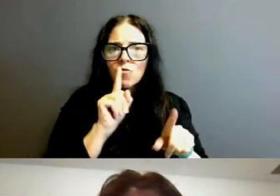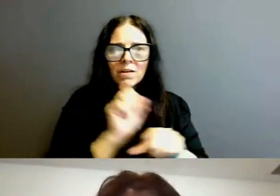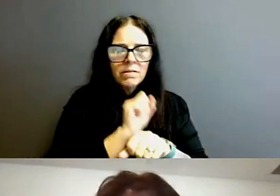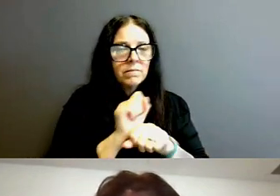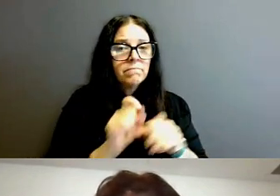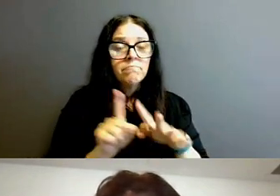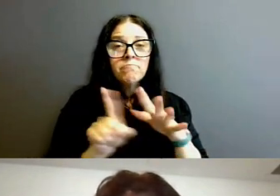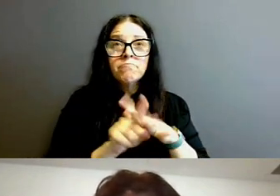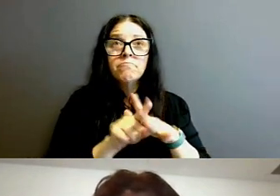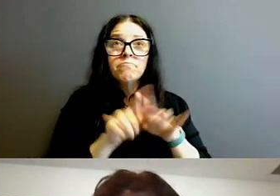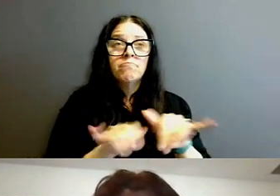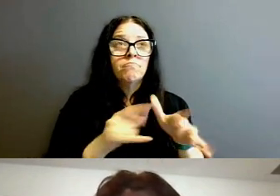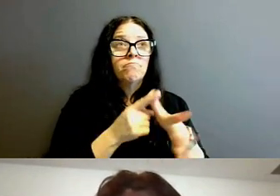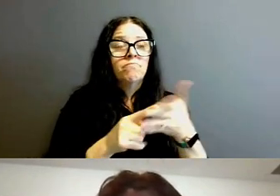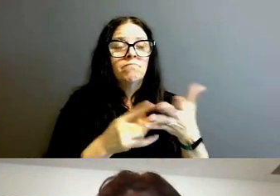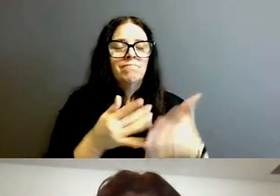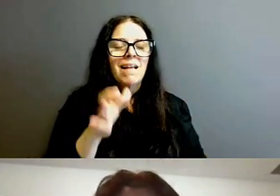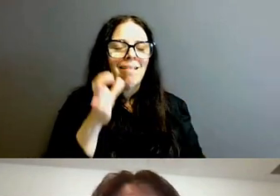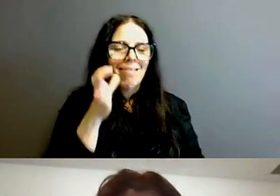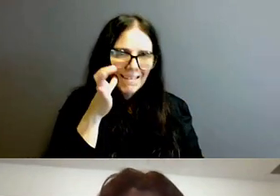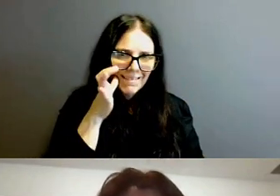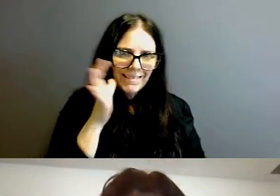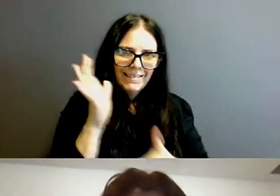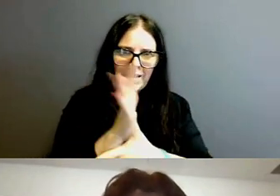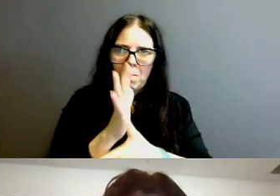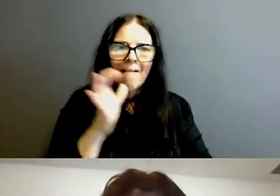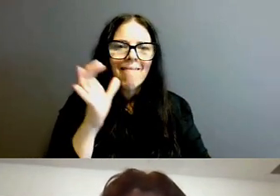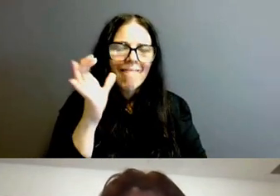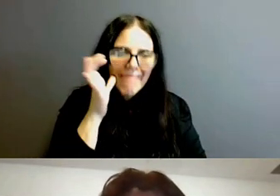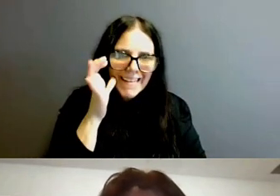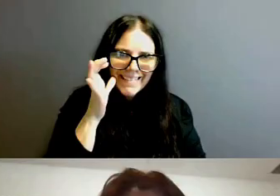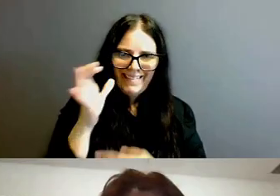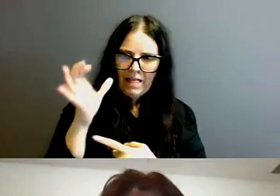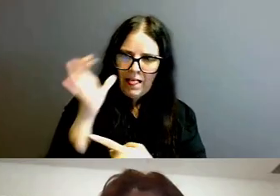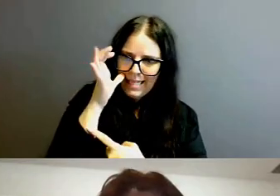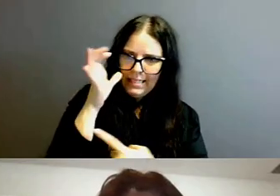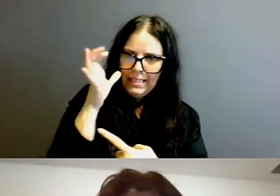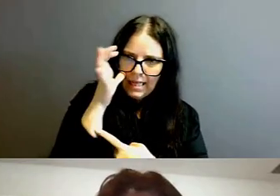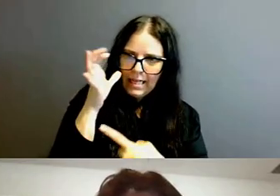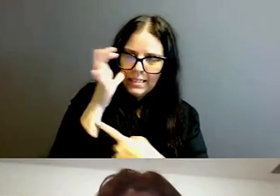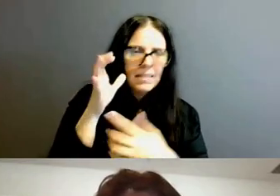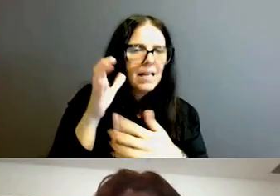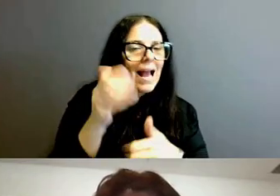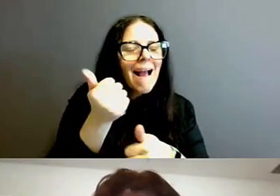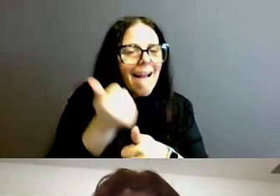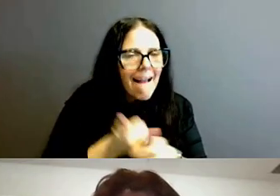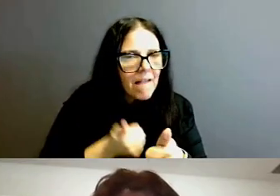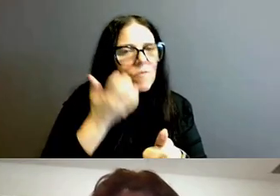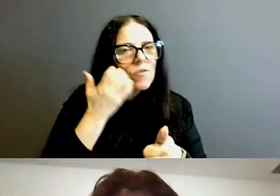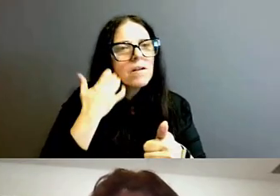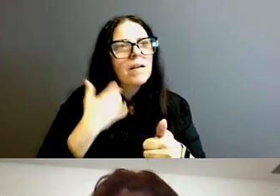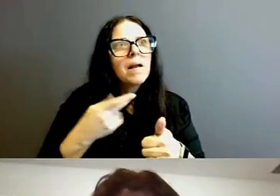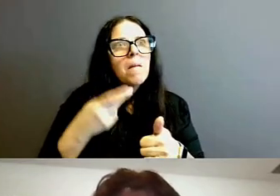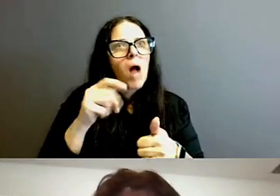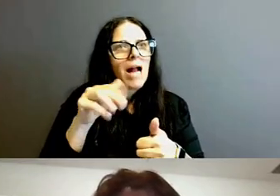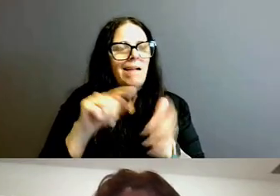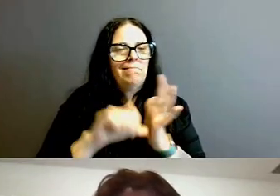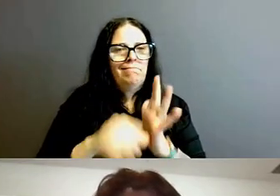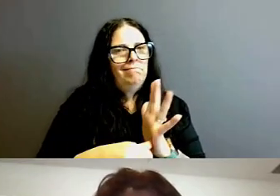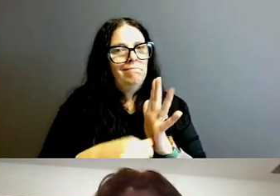one was listening, Brain. Every single podcast included if you don't